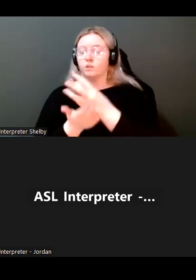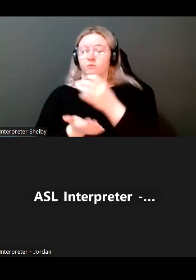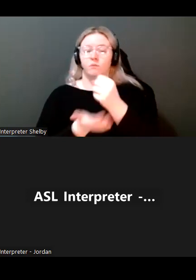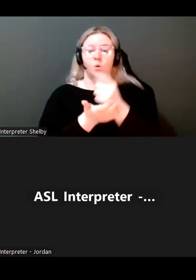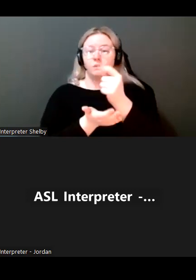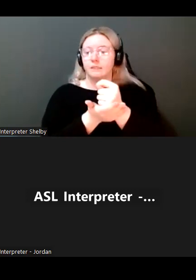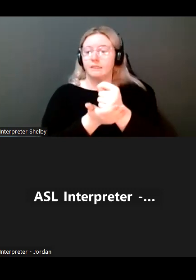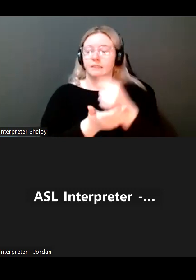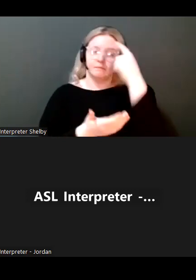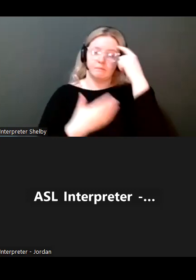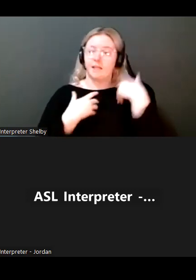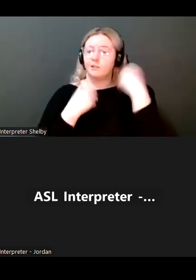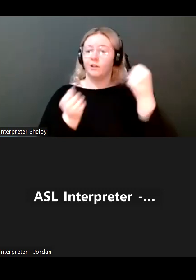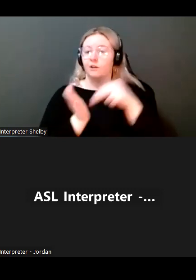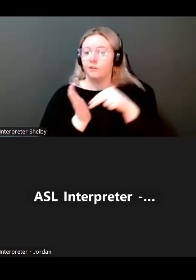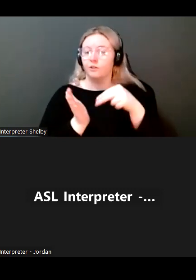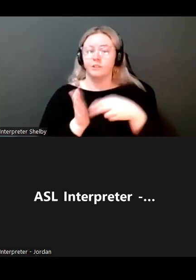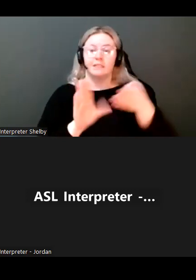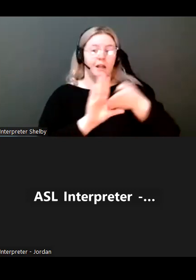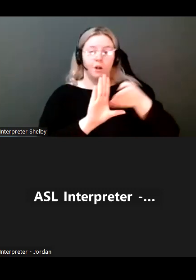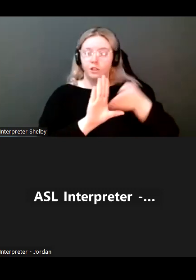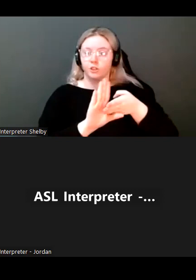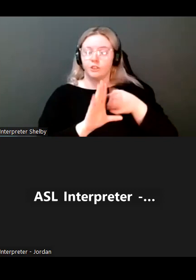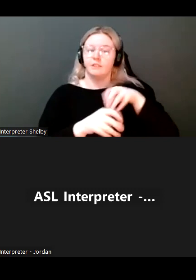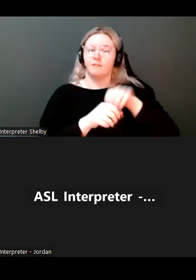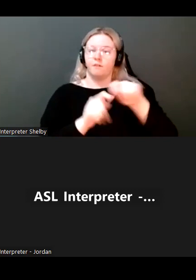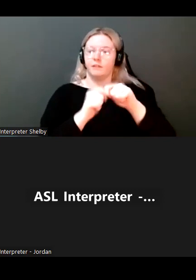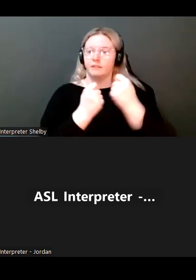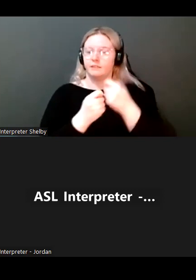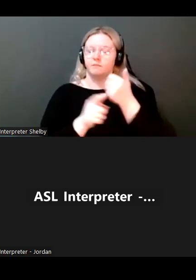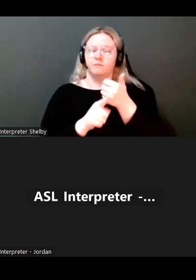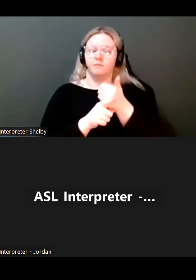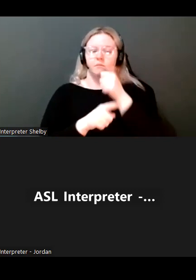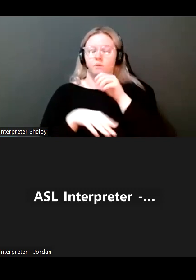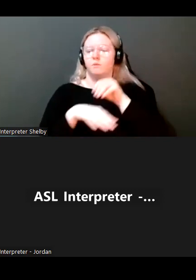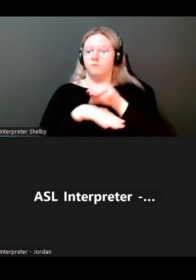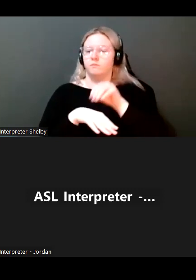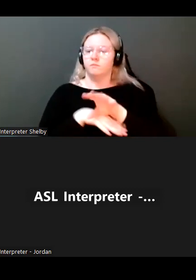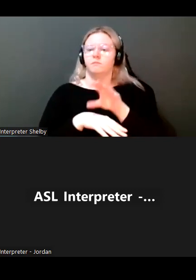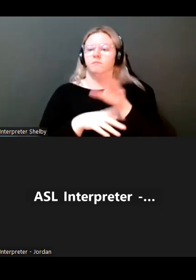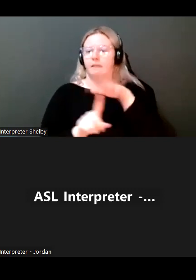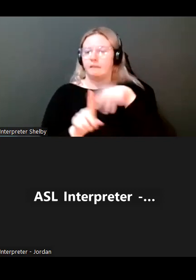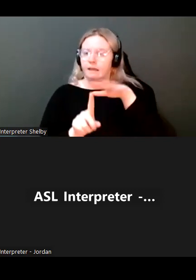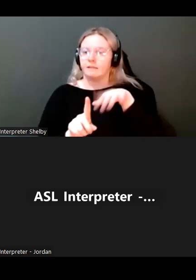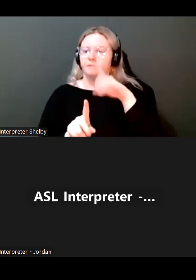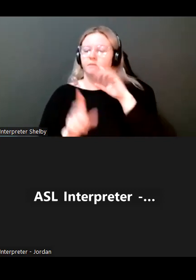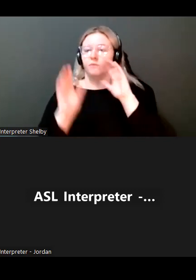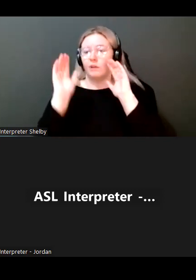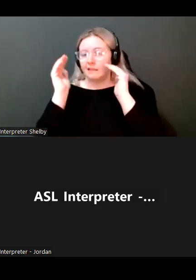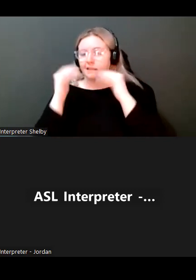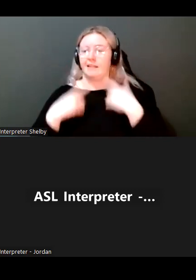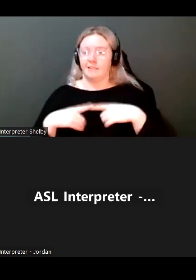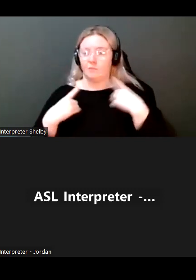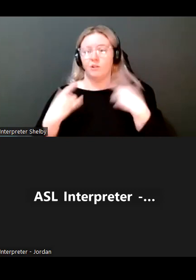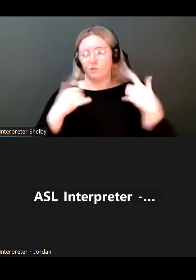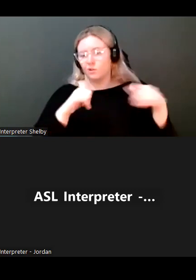health nurses attached to these teams in the community to provide counseling and assessments. Anxiety and depression is very